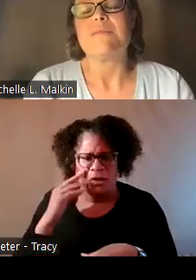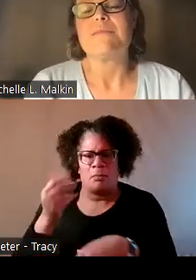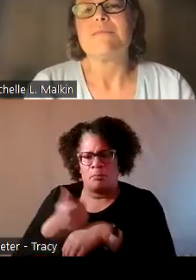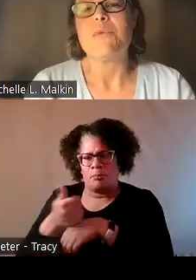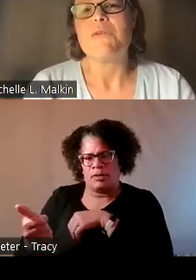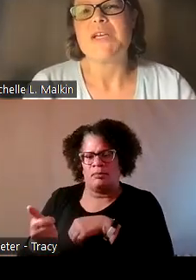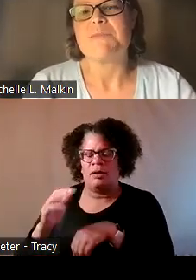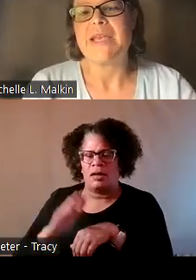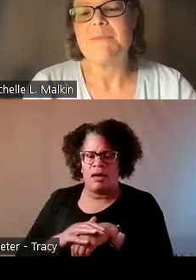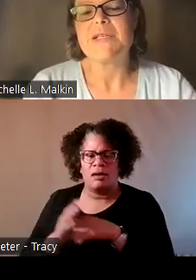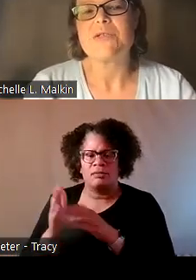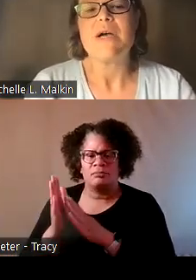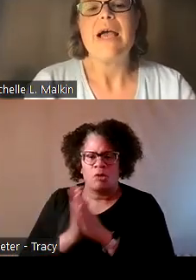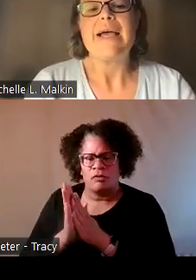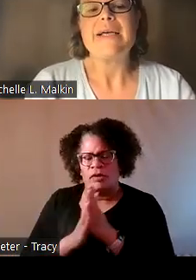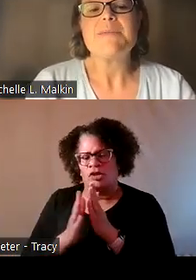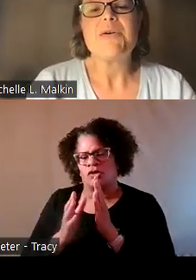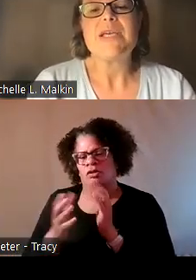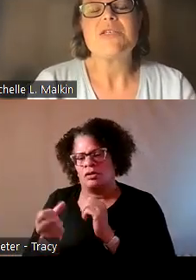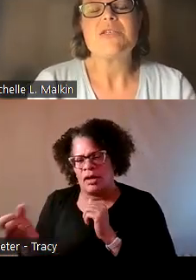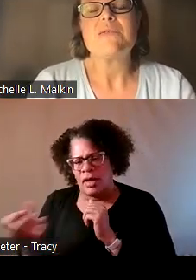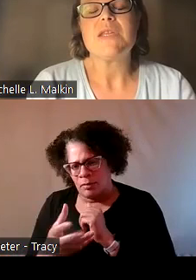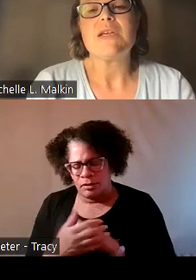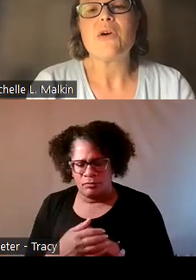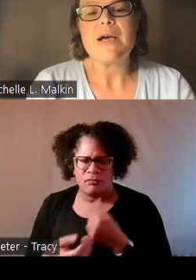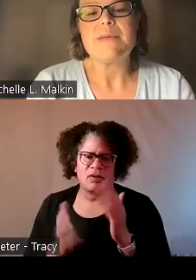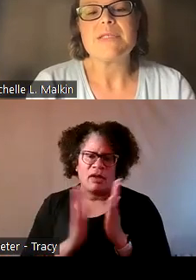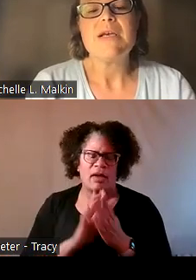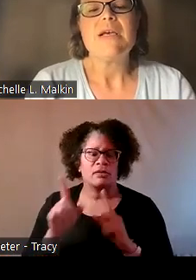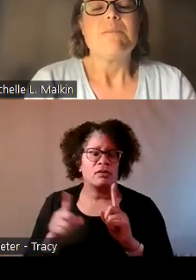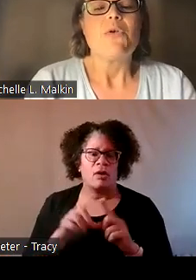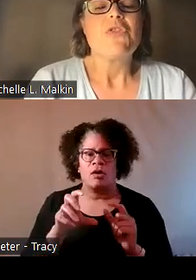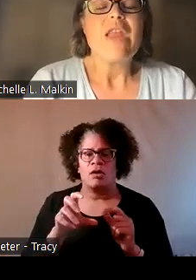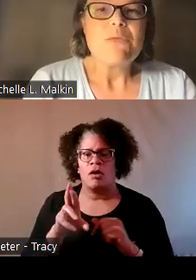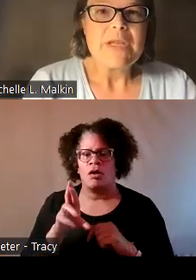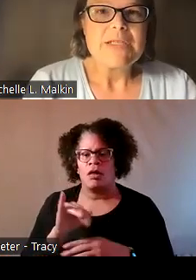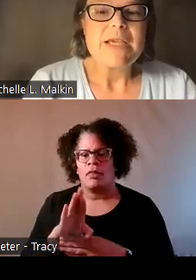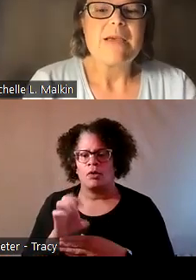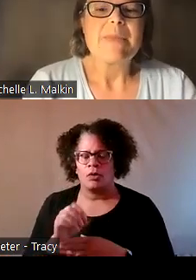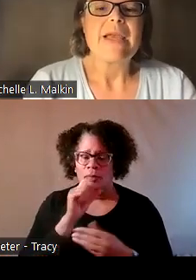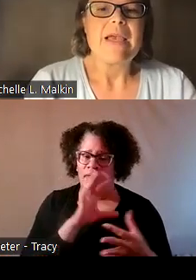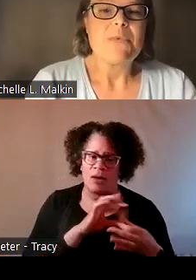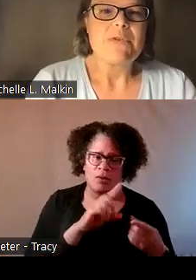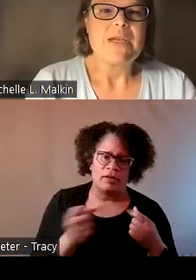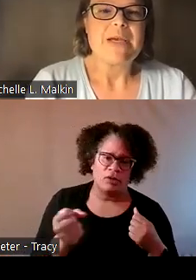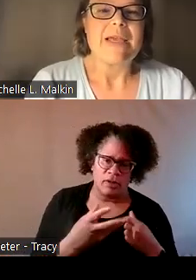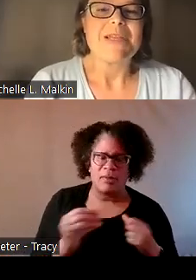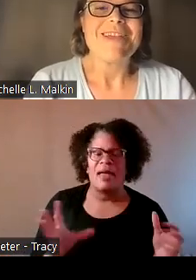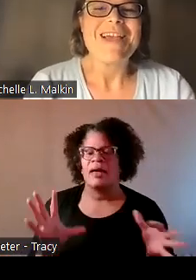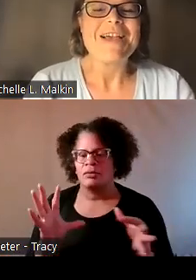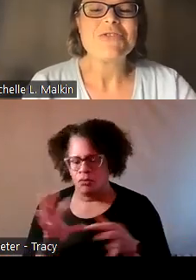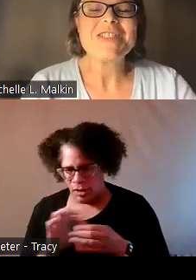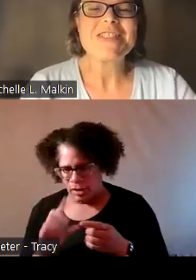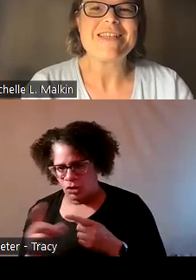on motivation by gambling? So I asked about each of the crimes, both not related to gambling and motivated by